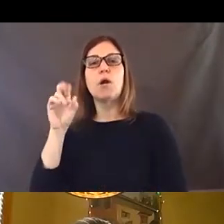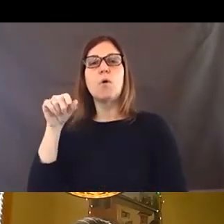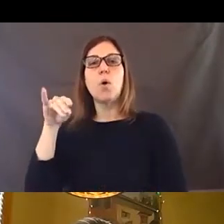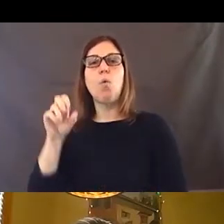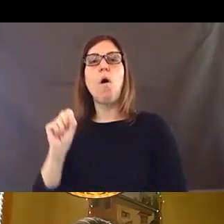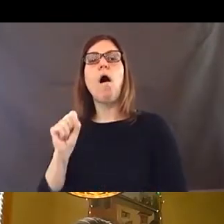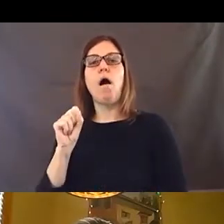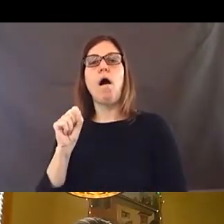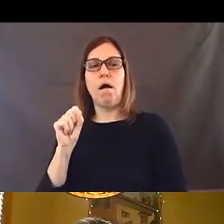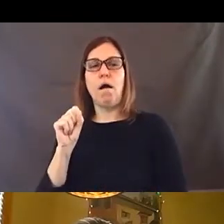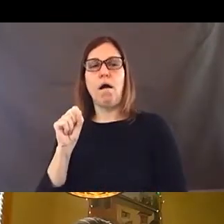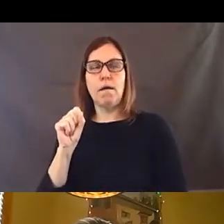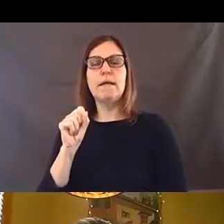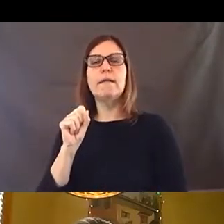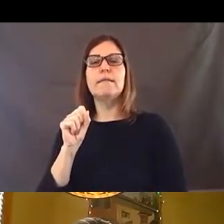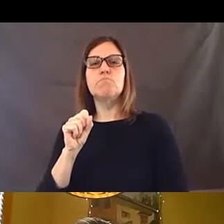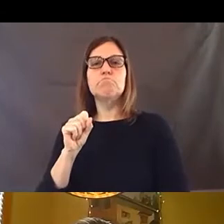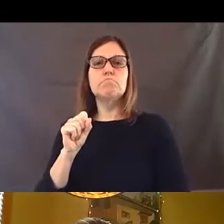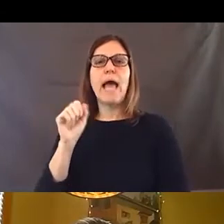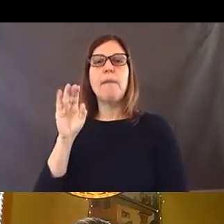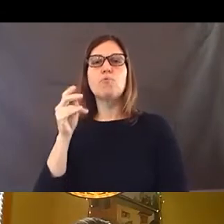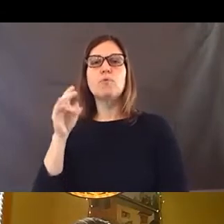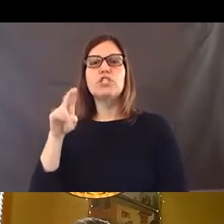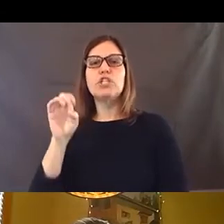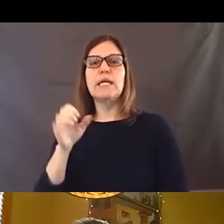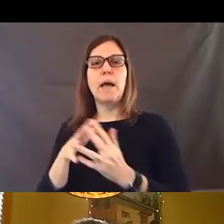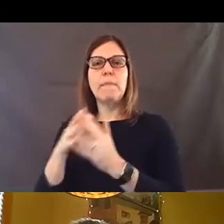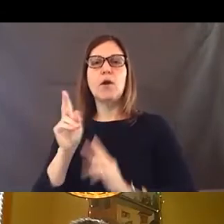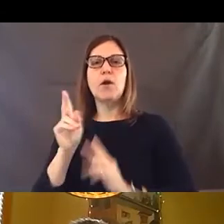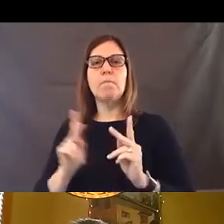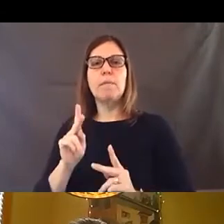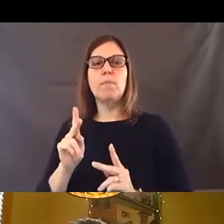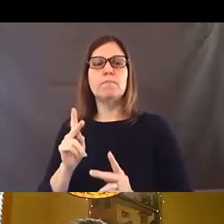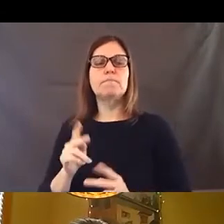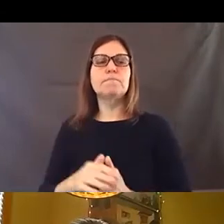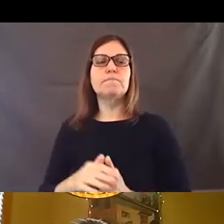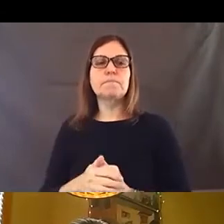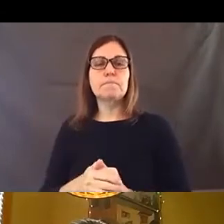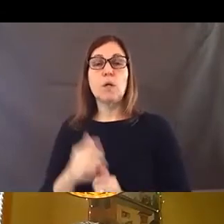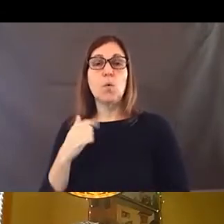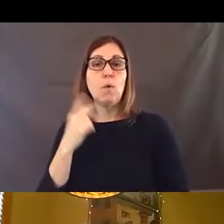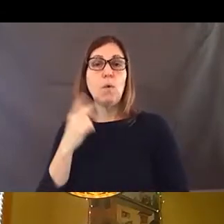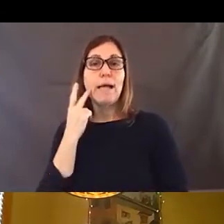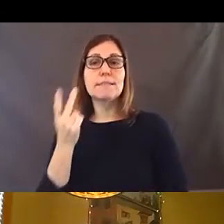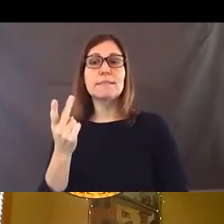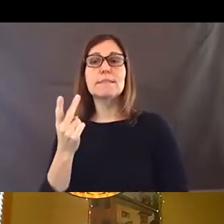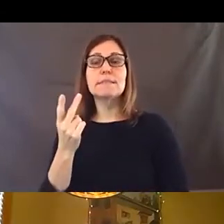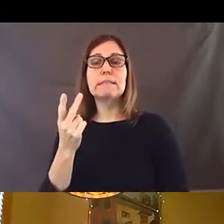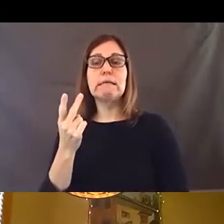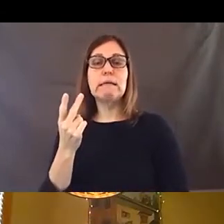American People. What I've seen is ultra vires, and that is police